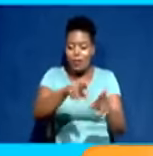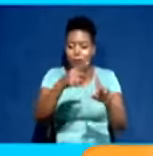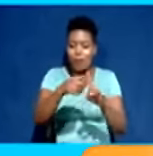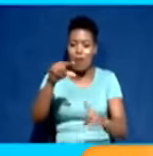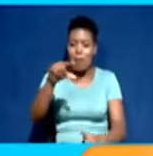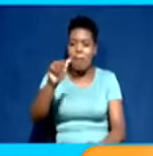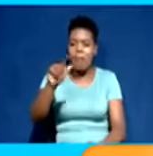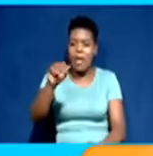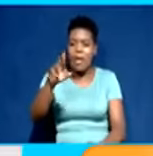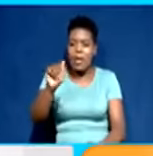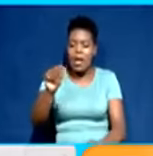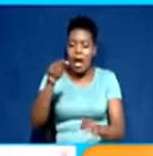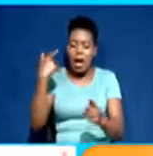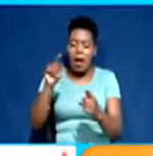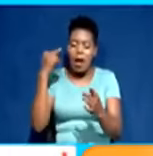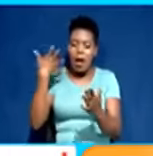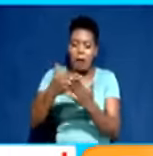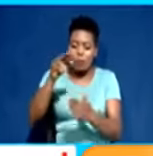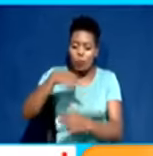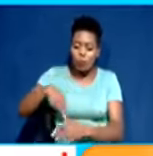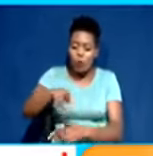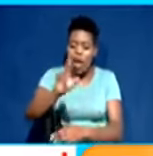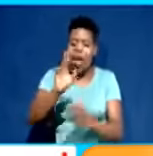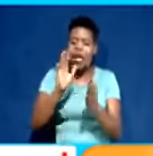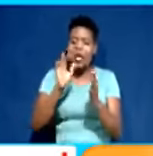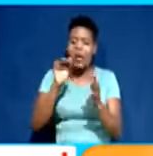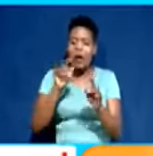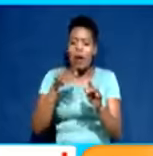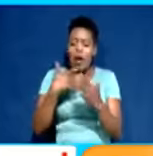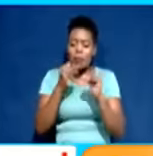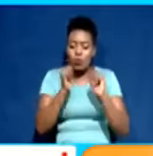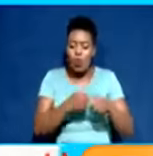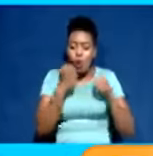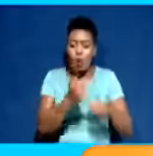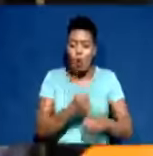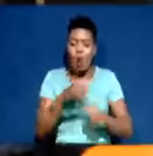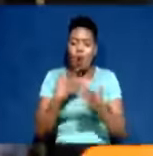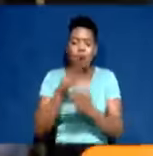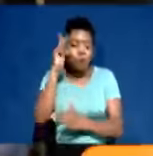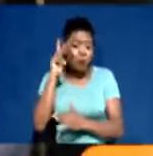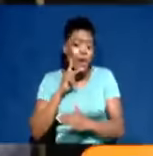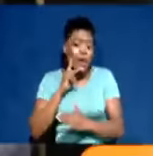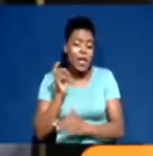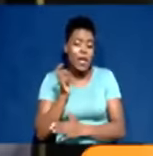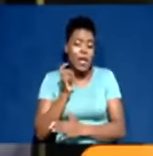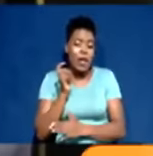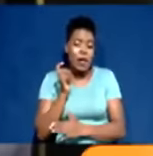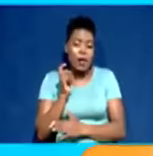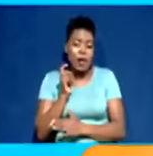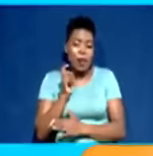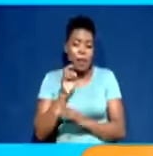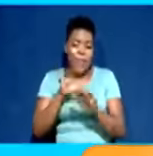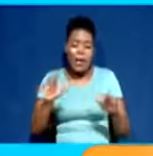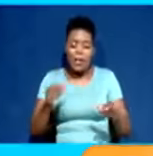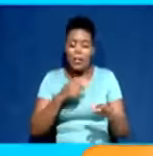Galleria to Rongai to Ngong and back to Karen Shopping Center. I believe also that it is possible